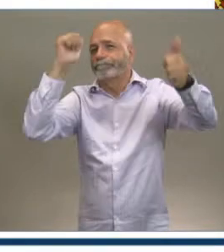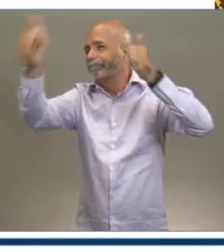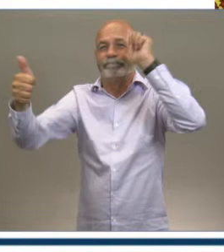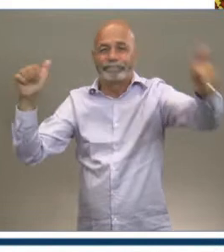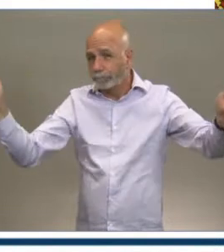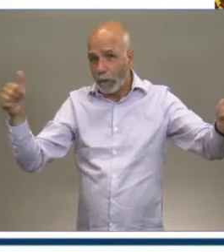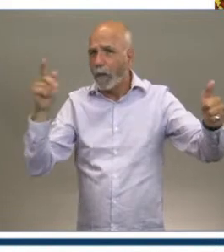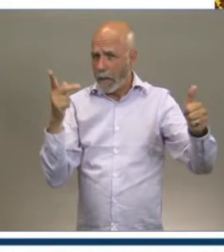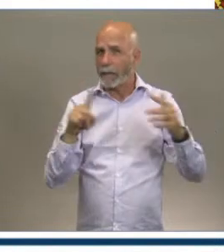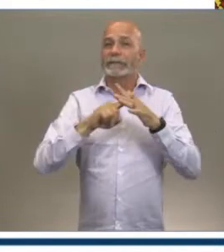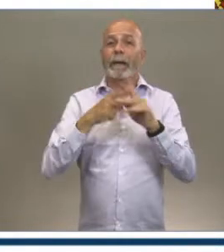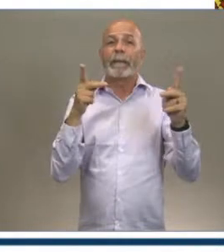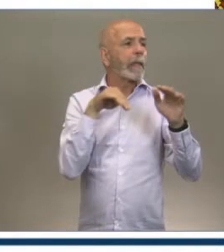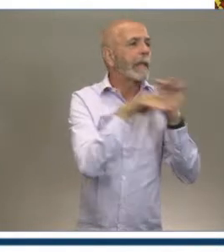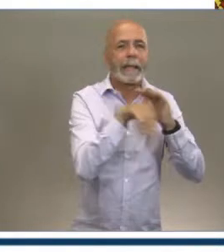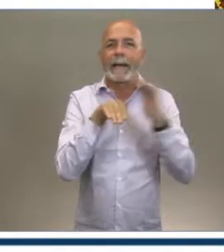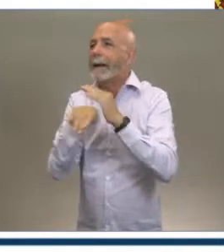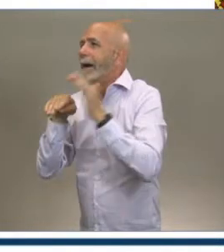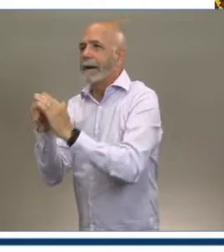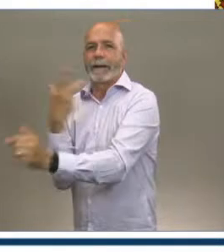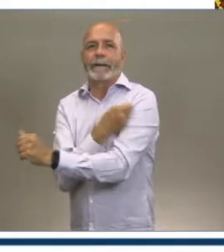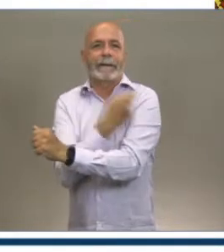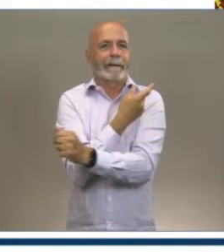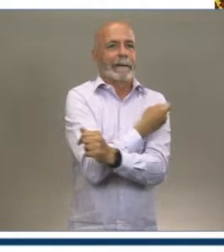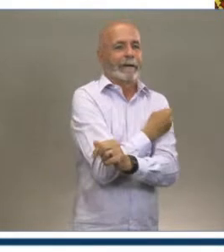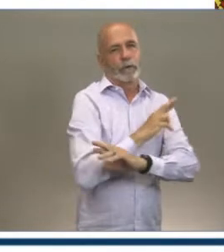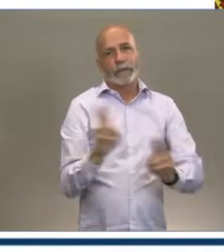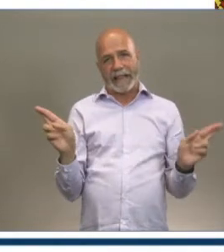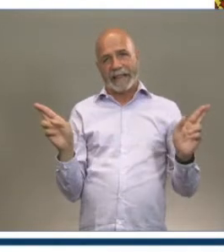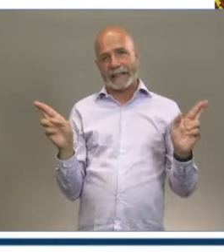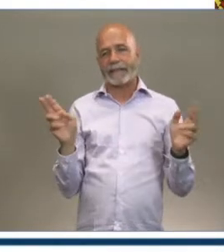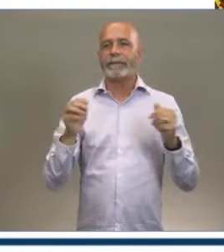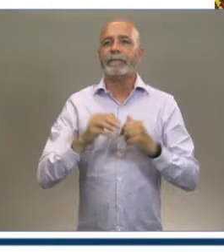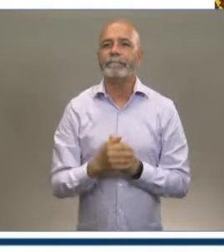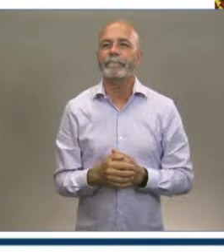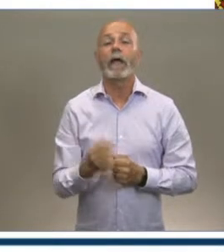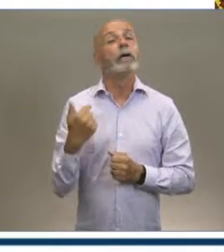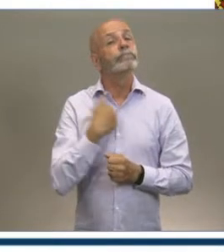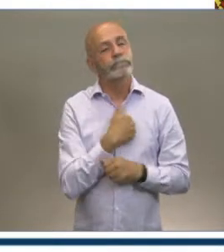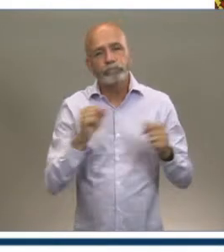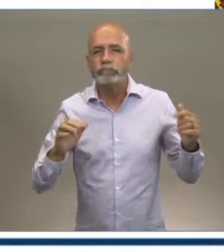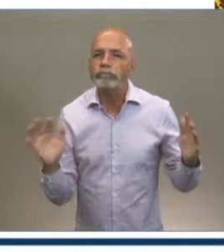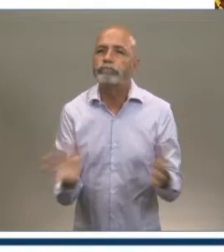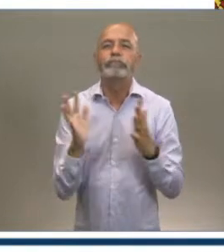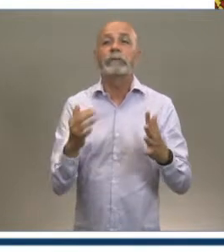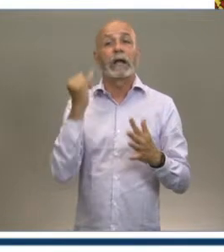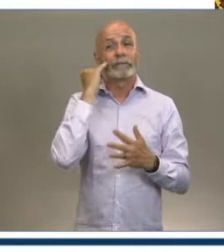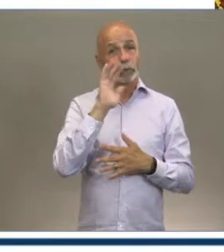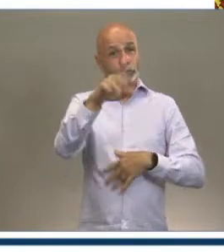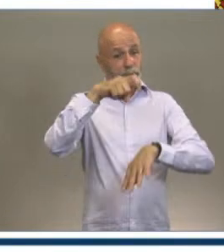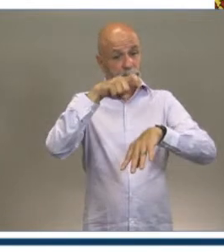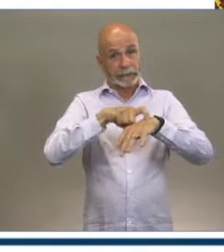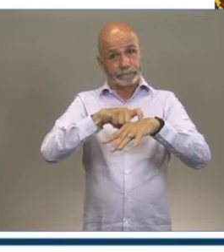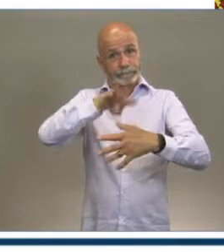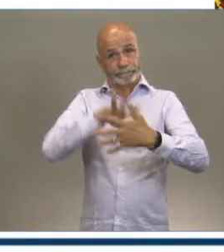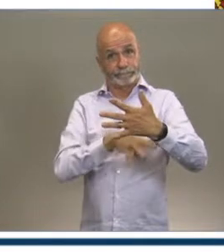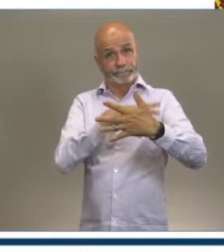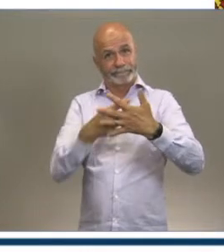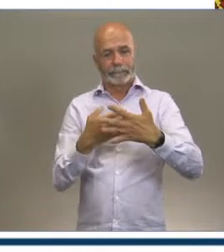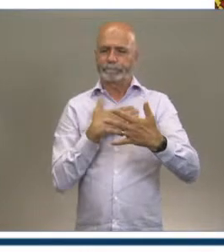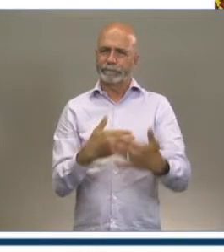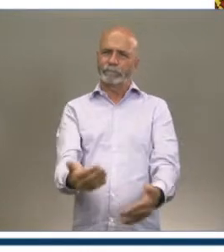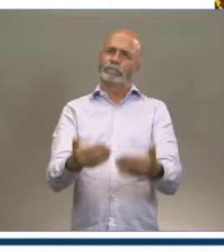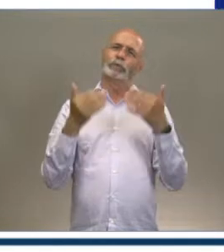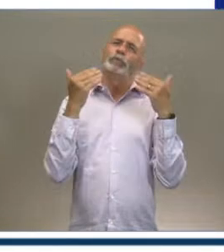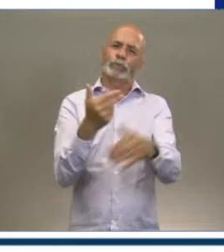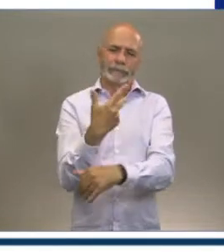get their shot as soon as possible. And we are encouraging everyone eligible to please get vaccinated. I'm proud to say that we are leading the